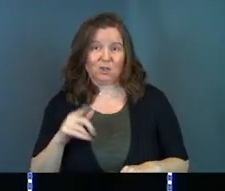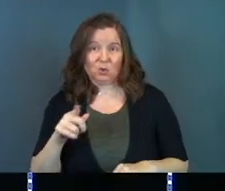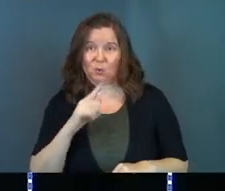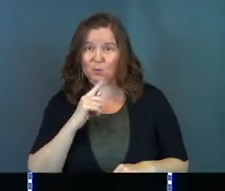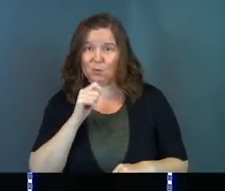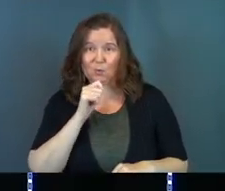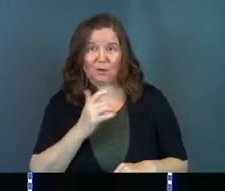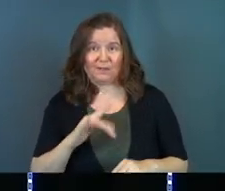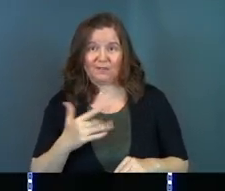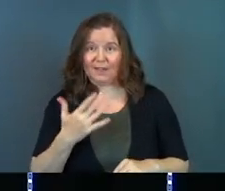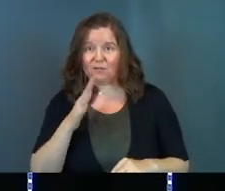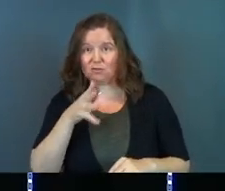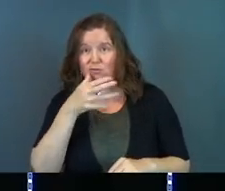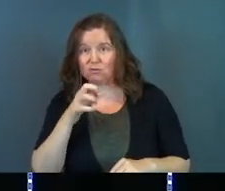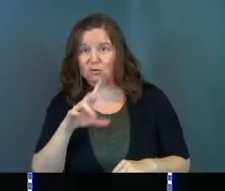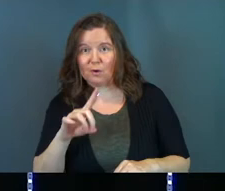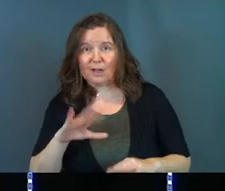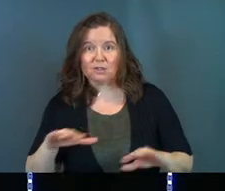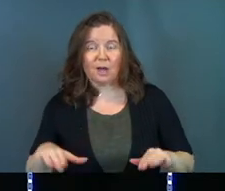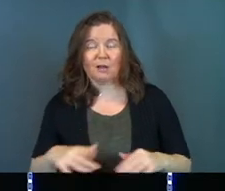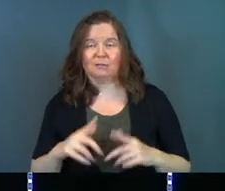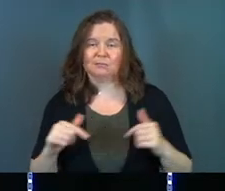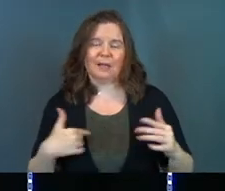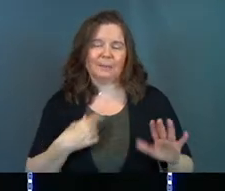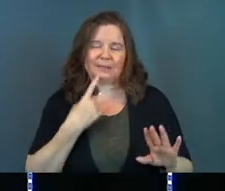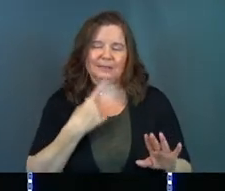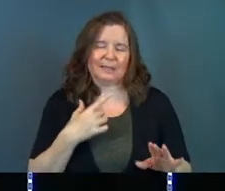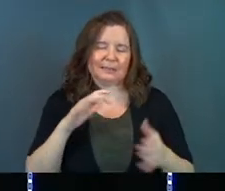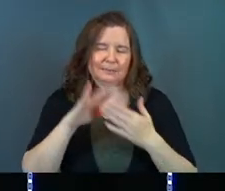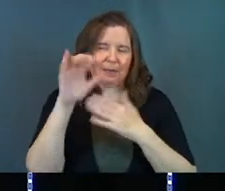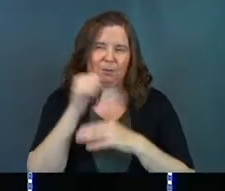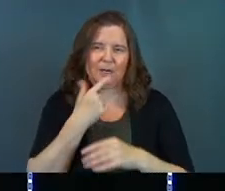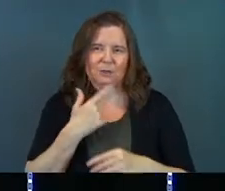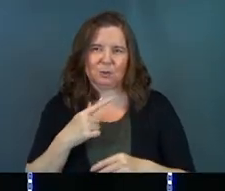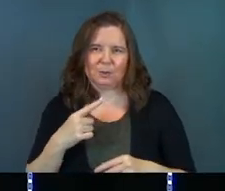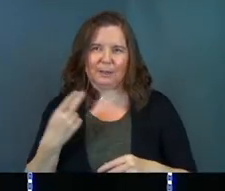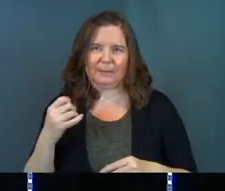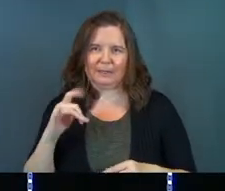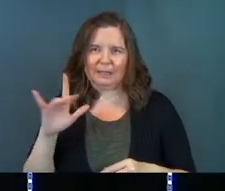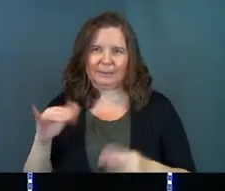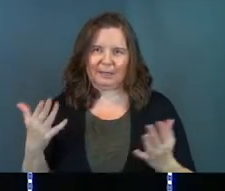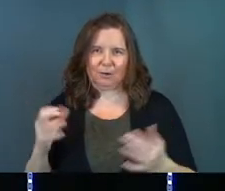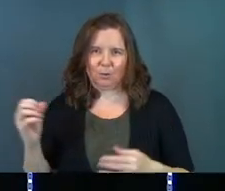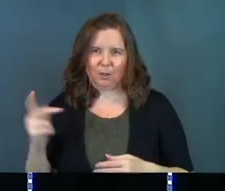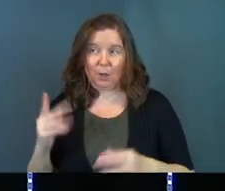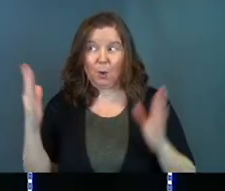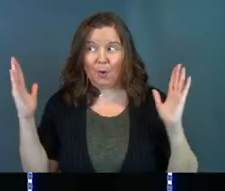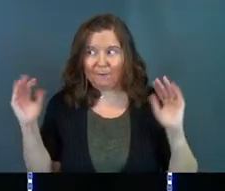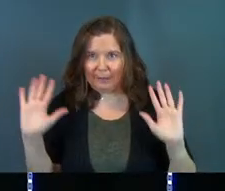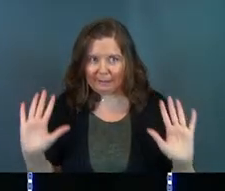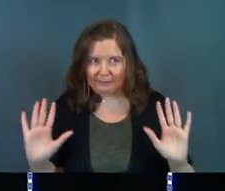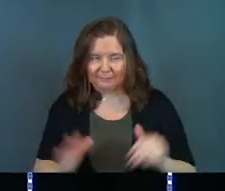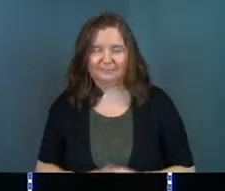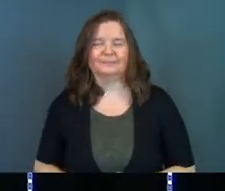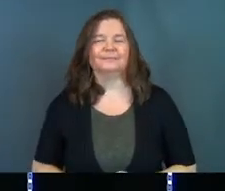You weren't the favorite grandchild. You weren't the... I'm not going to say spouse because we're not doing polygamy here in Oklahoma, hopefully.